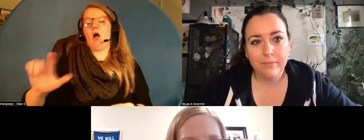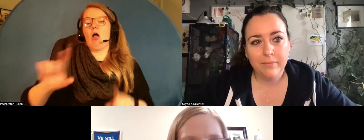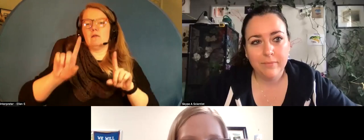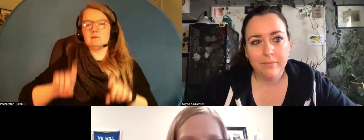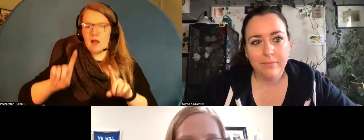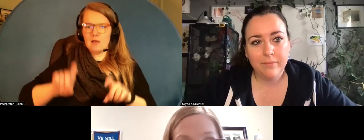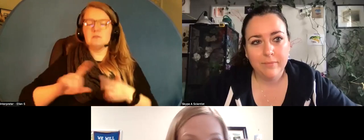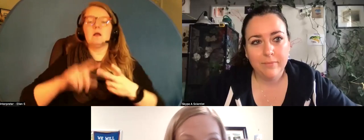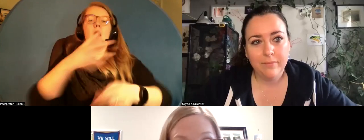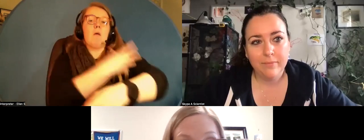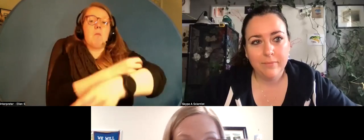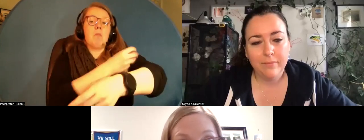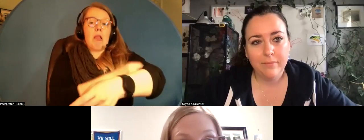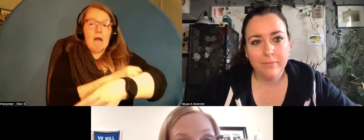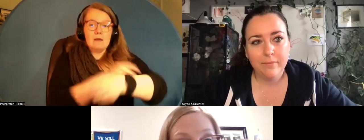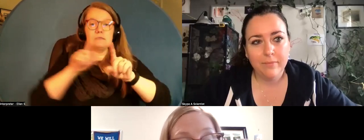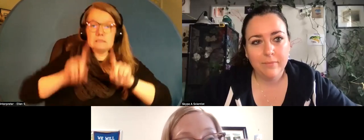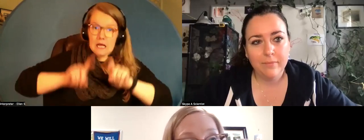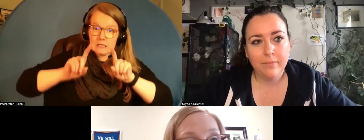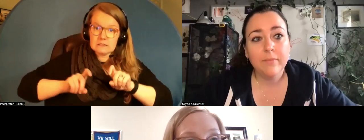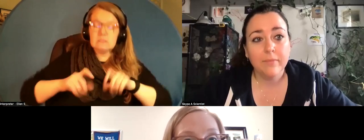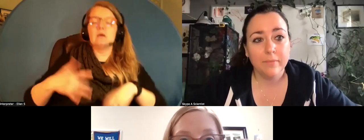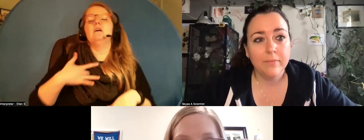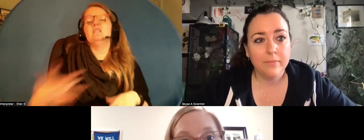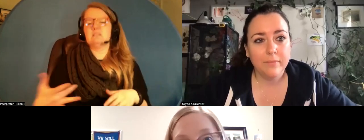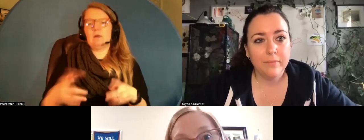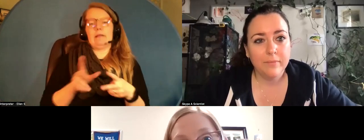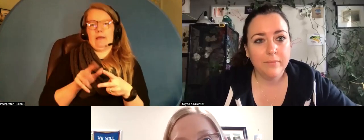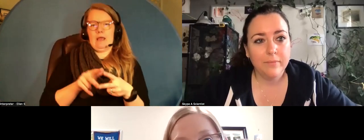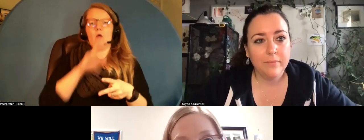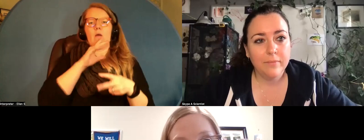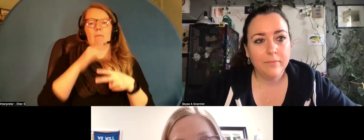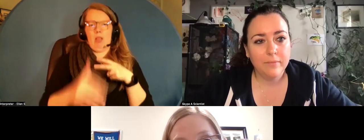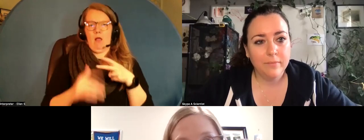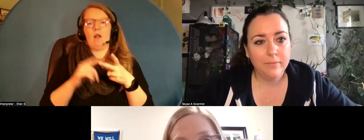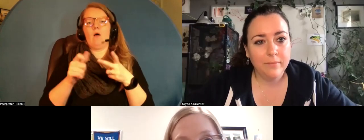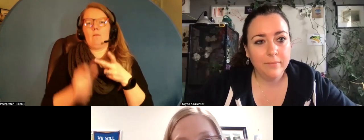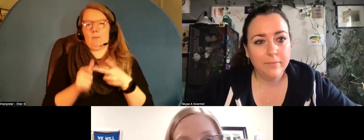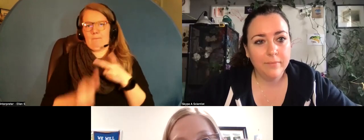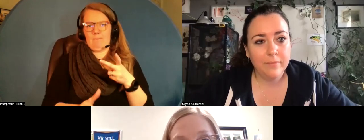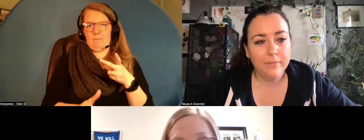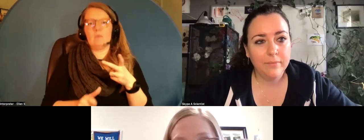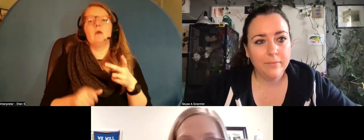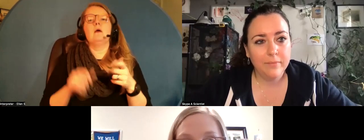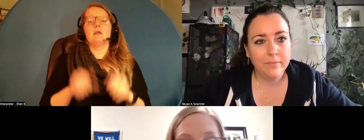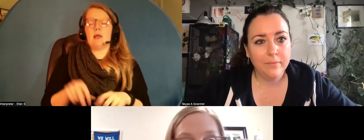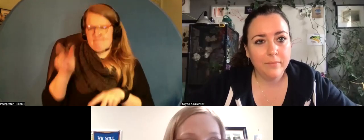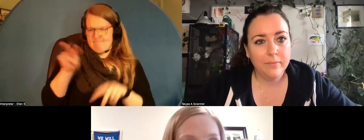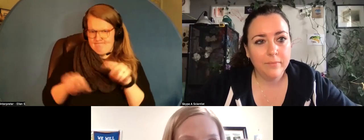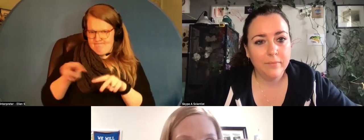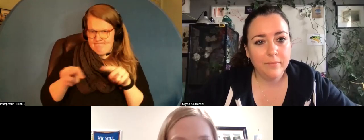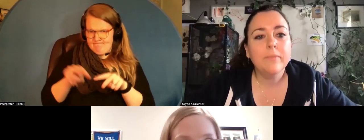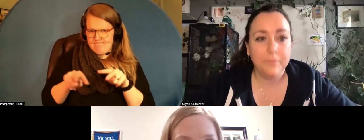often get transmitted in one of those two ways, they would be able to diagnose you based on